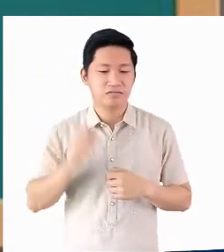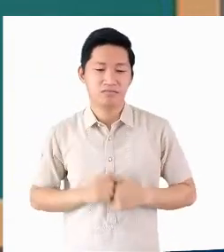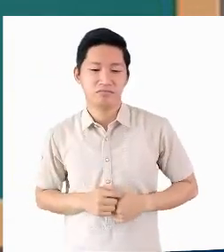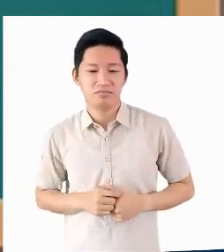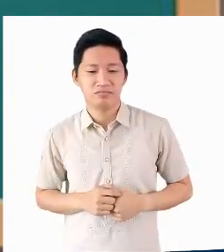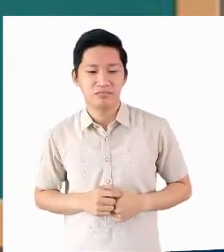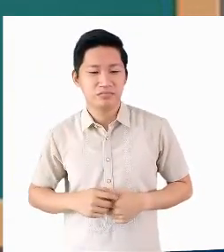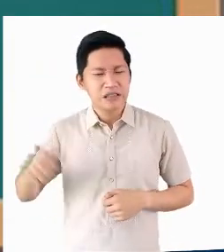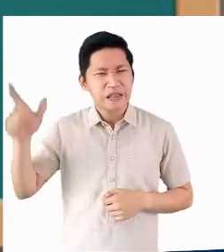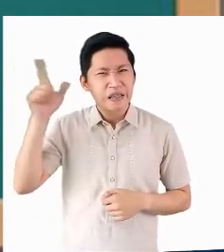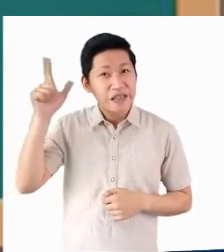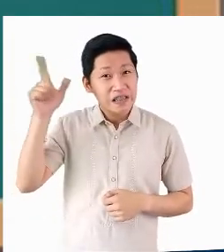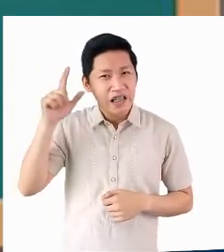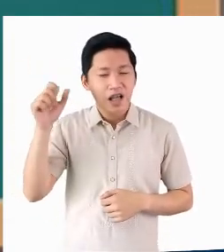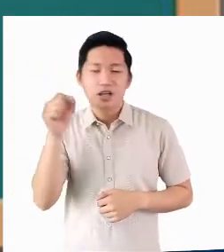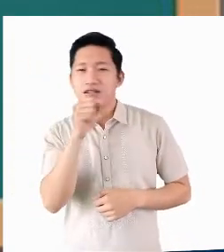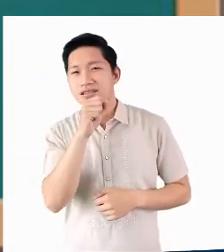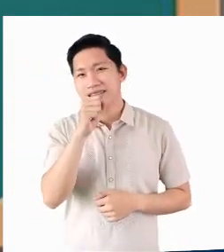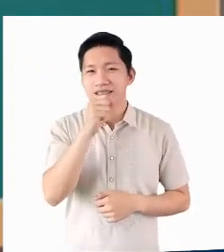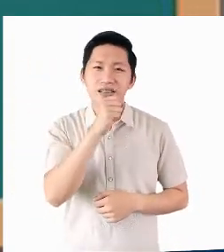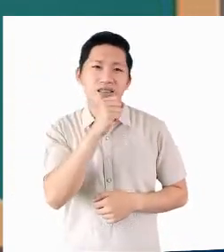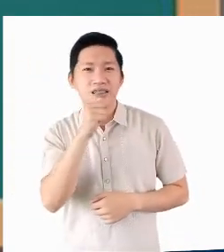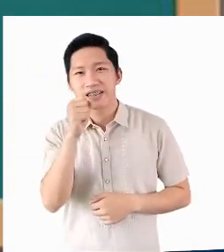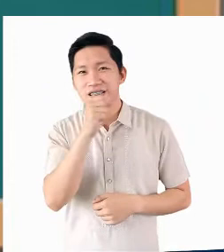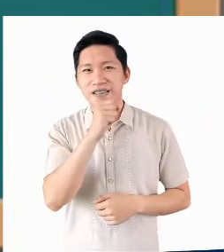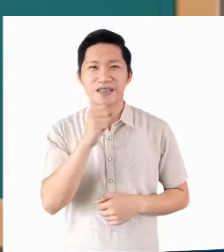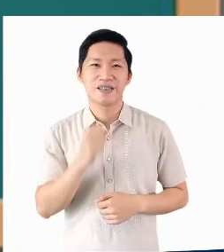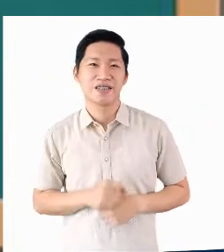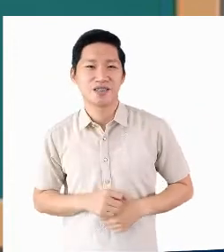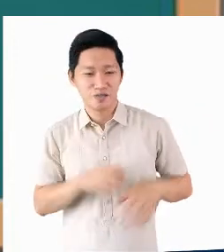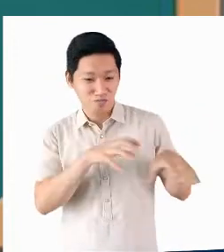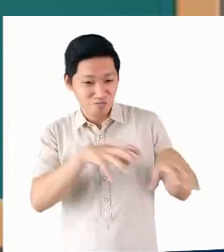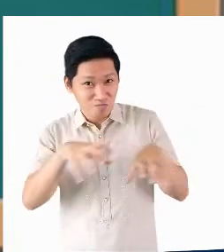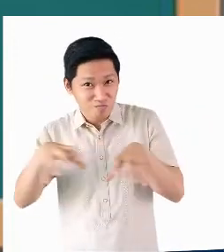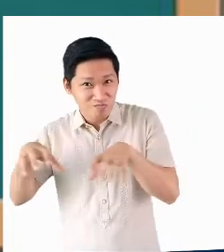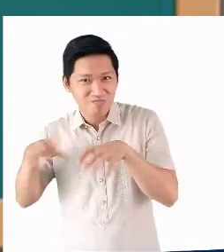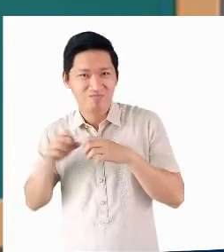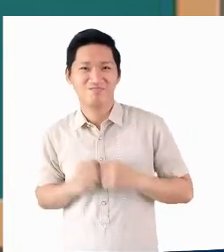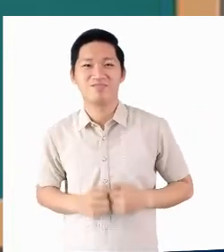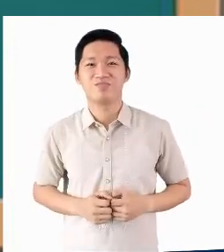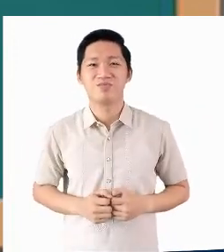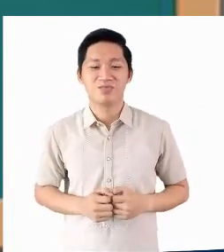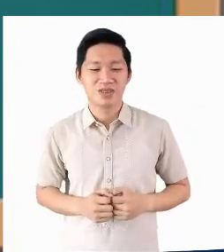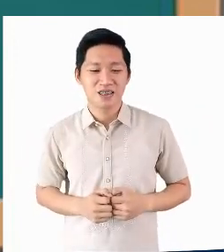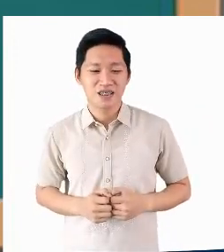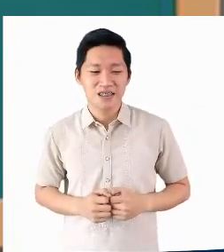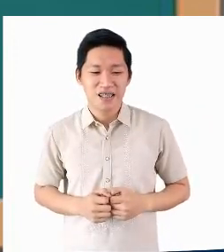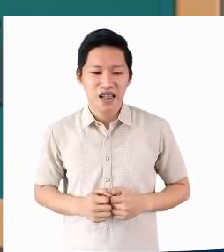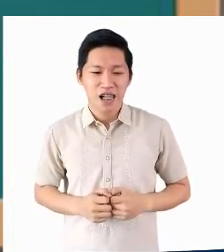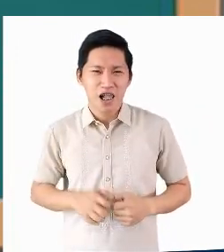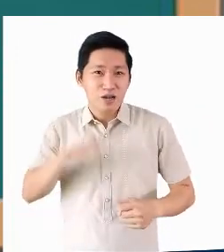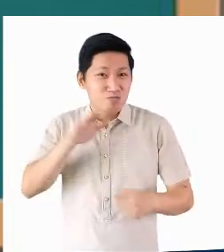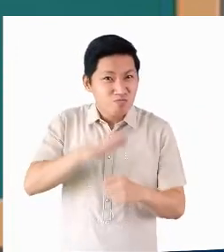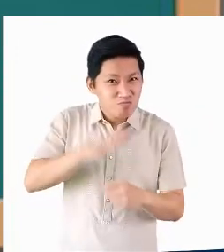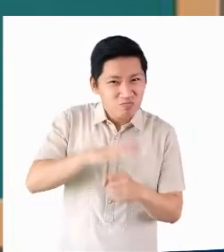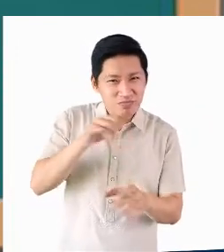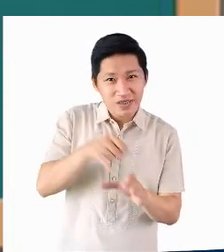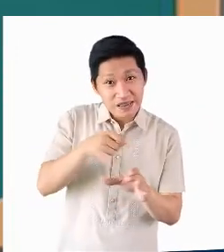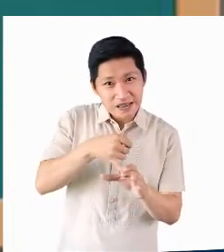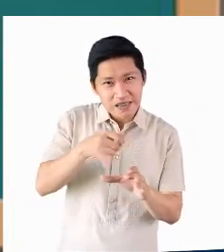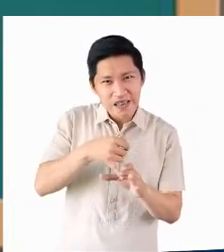loud sound of a karaoke, blaring of jeepney